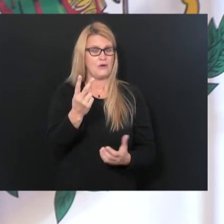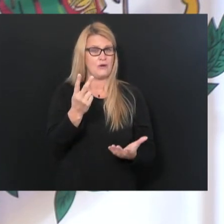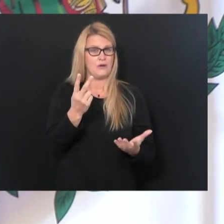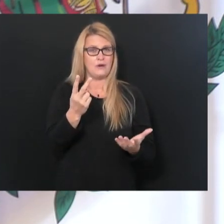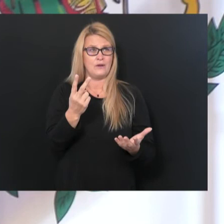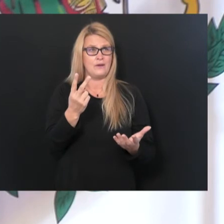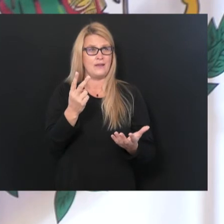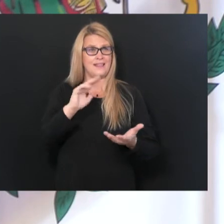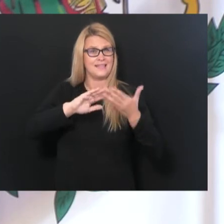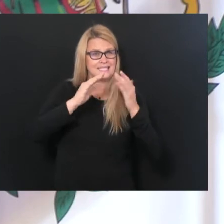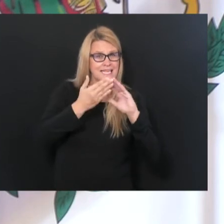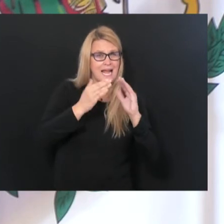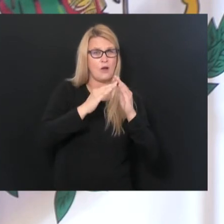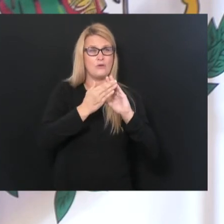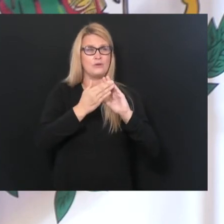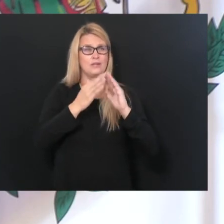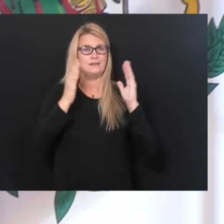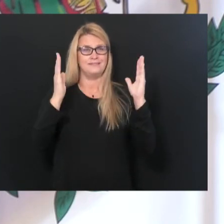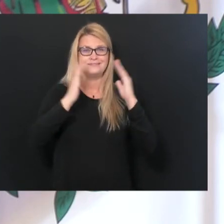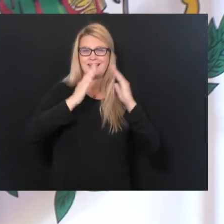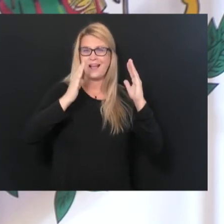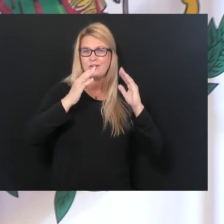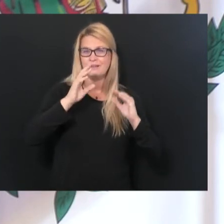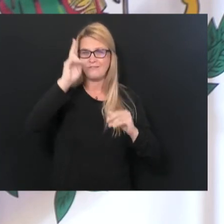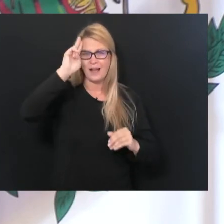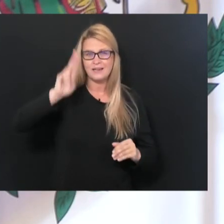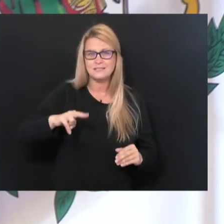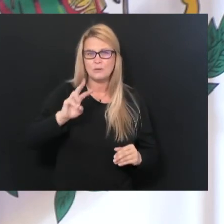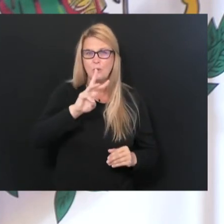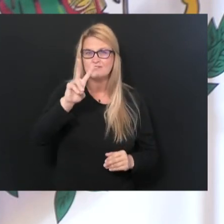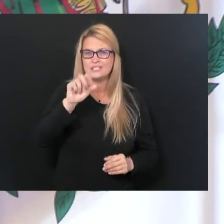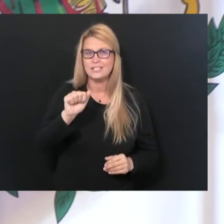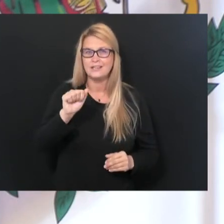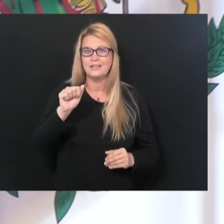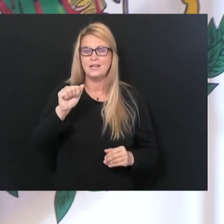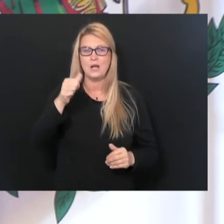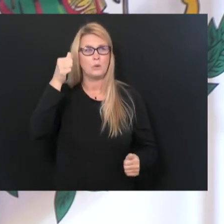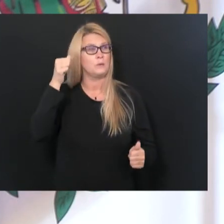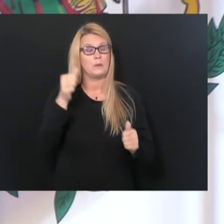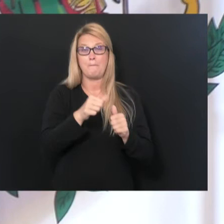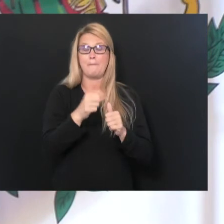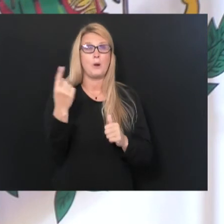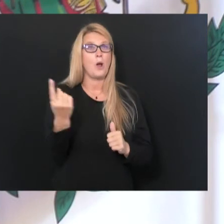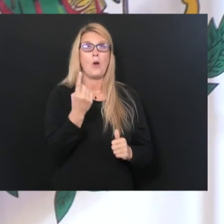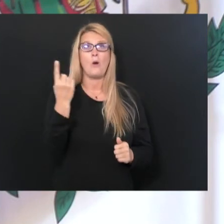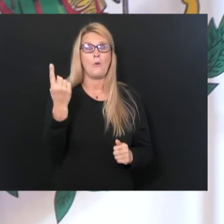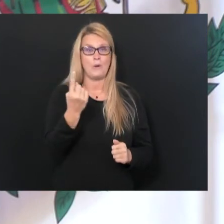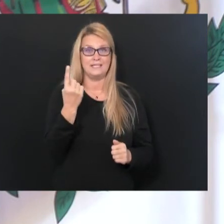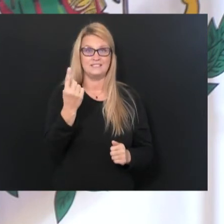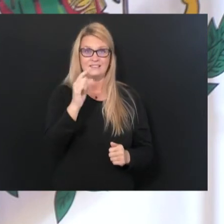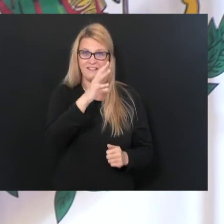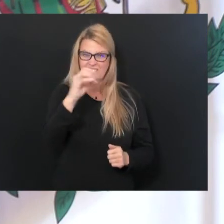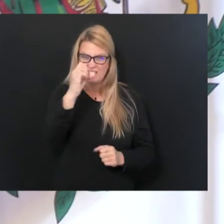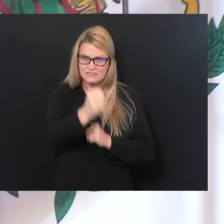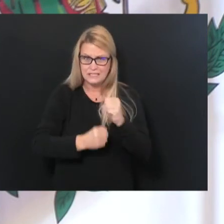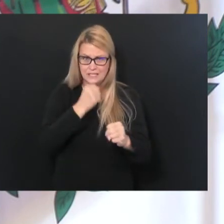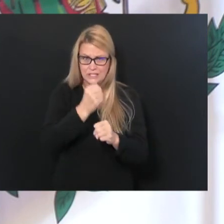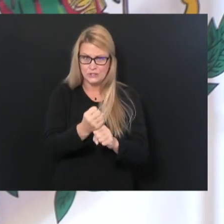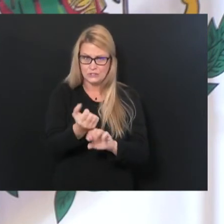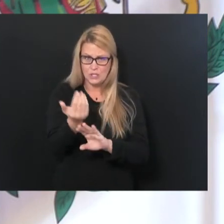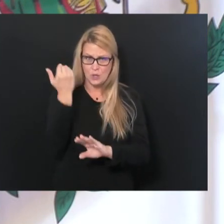a community in Huntington, West Virginia, and we remember it always. 50 years ago this